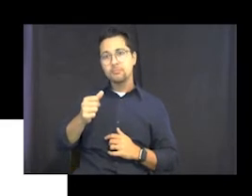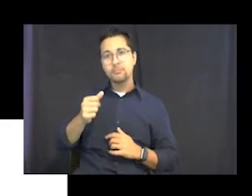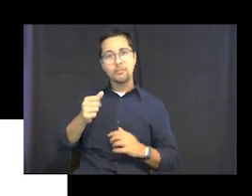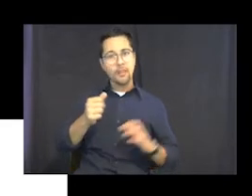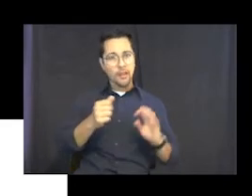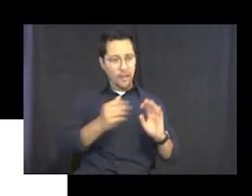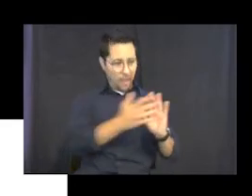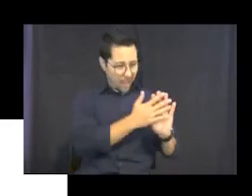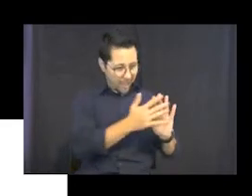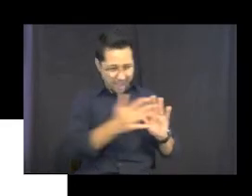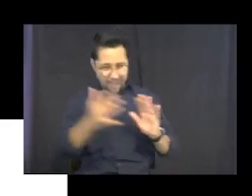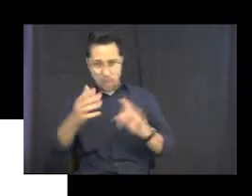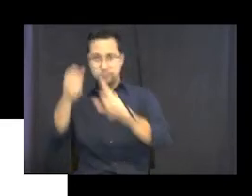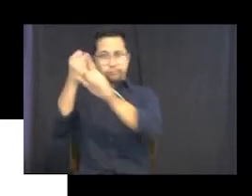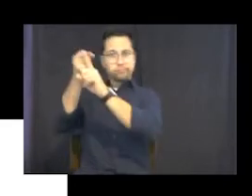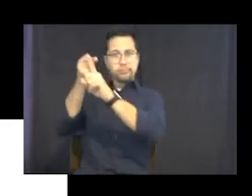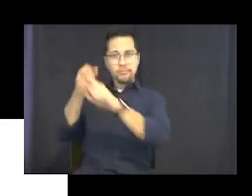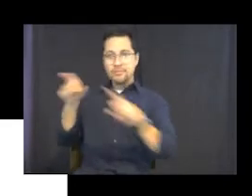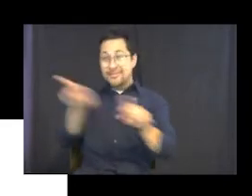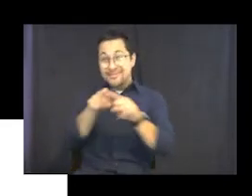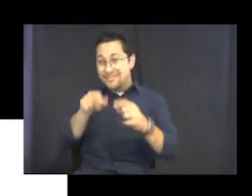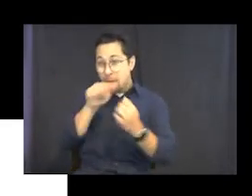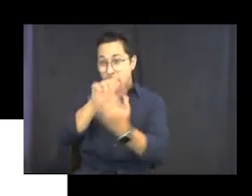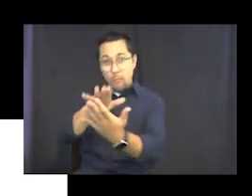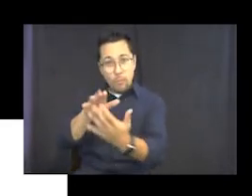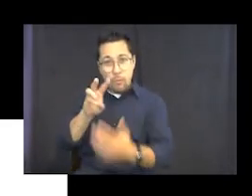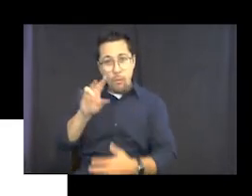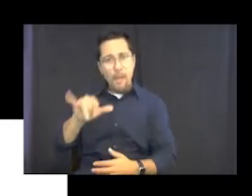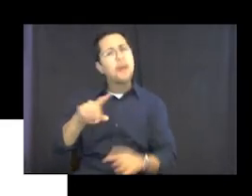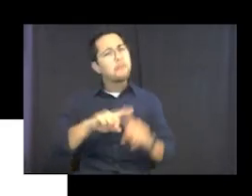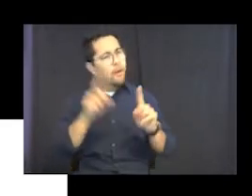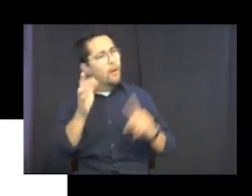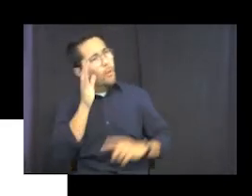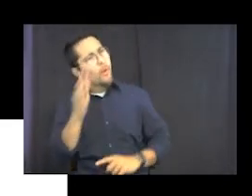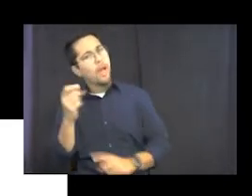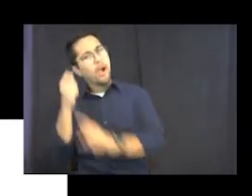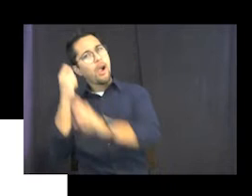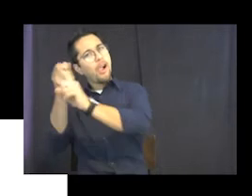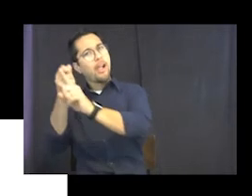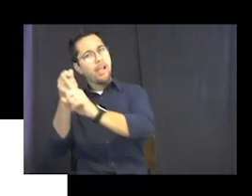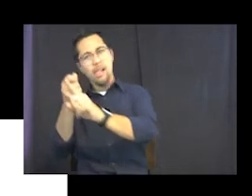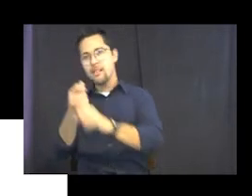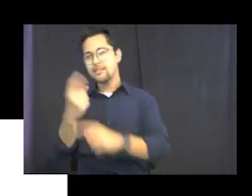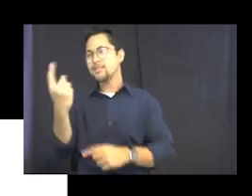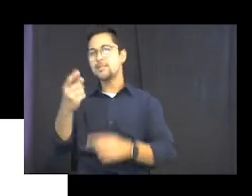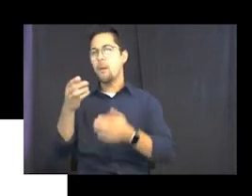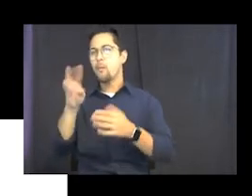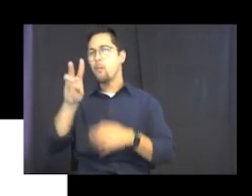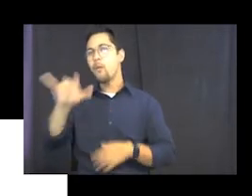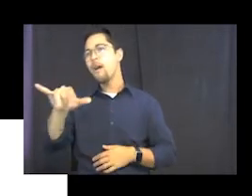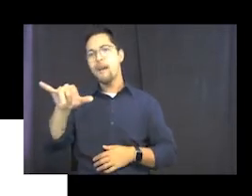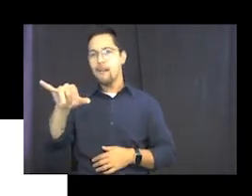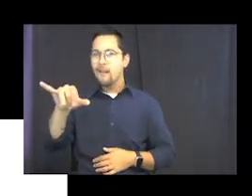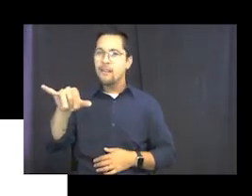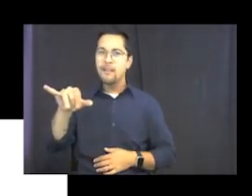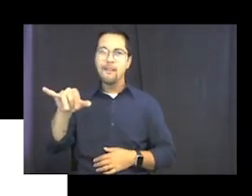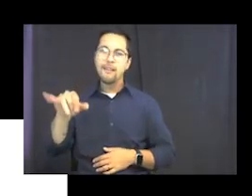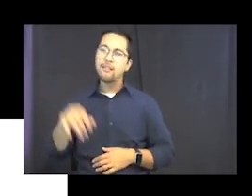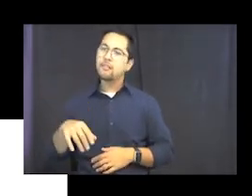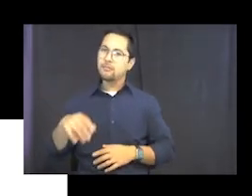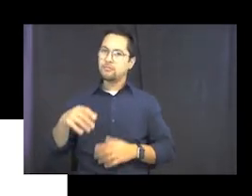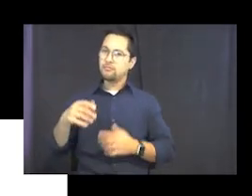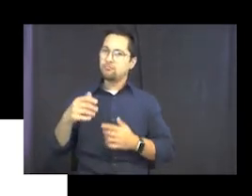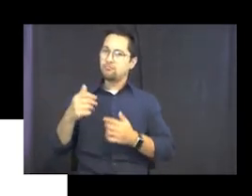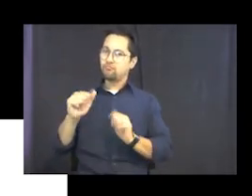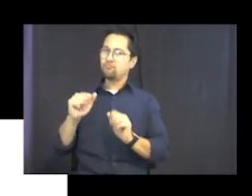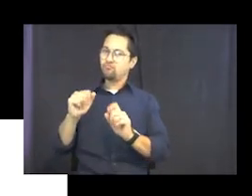to Z the same way, but we're all going to get there in some manner, in some way, to accomplish what we need